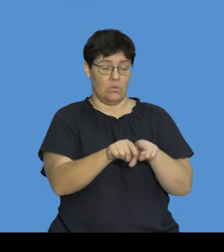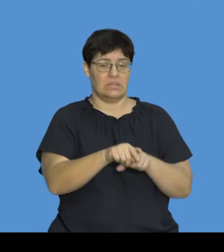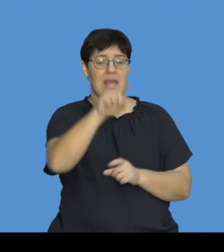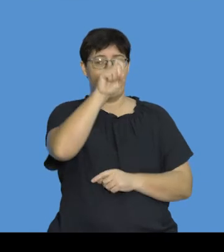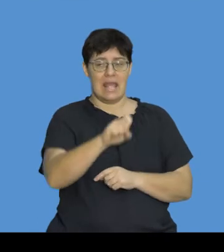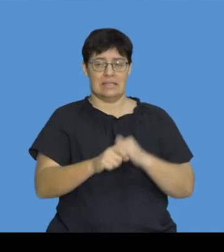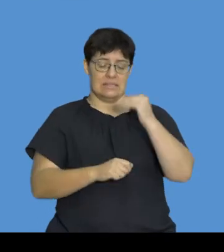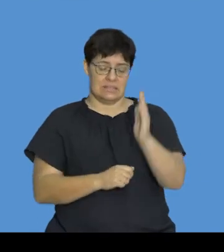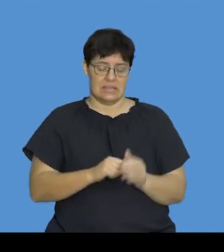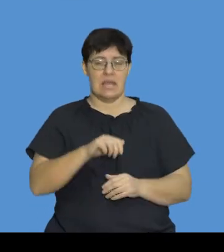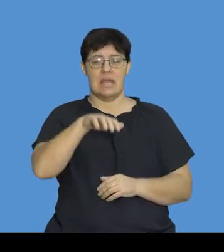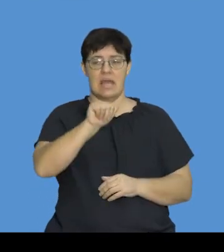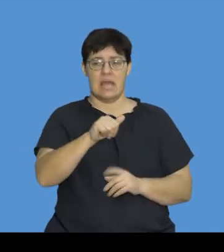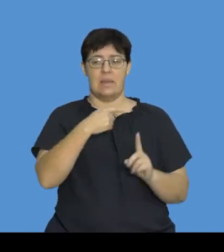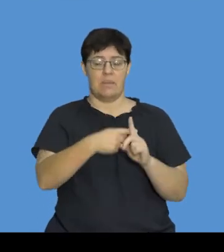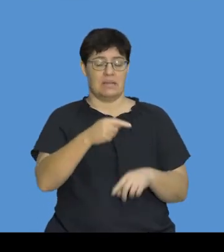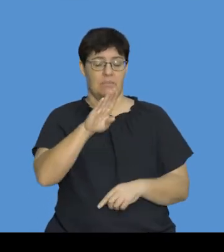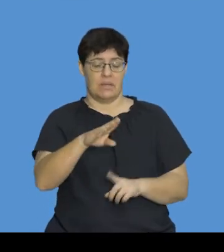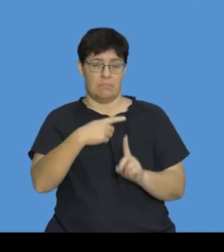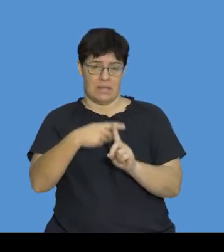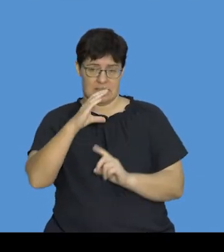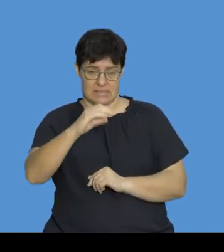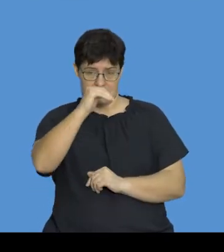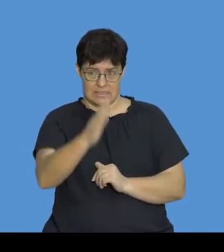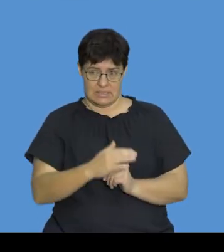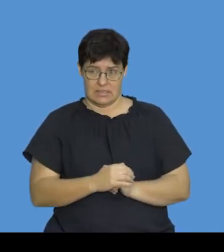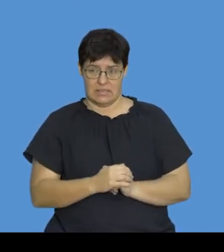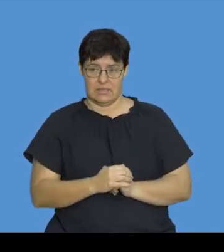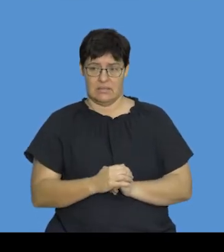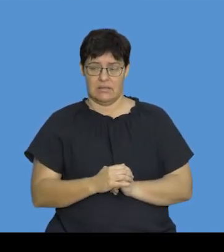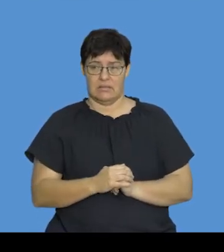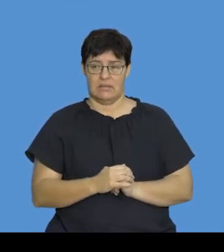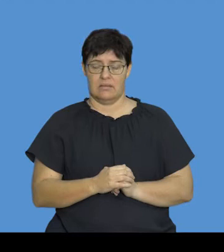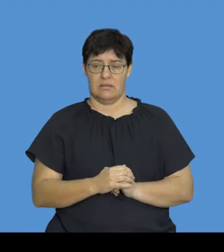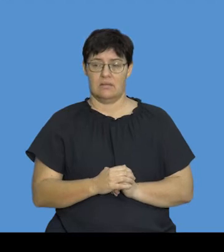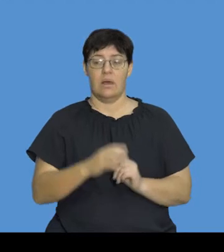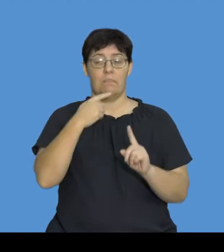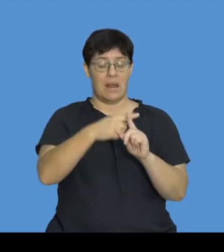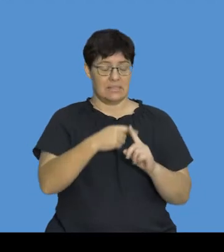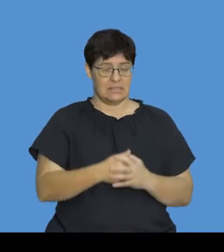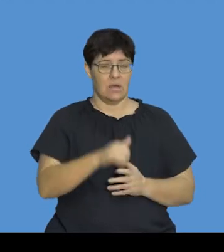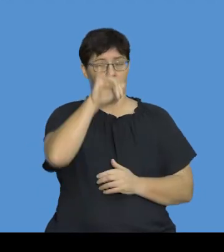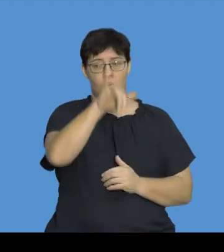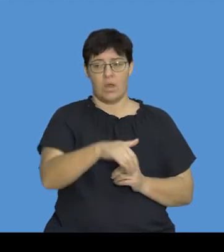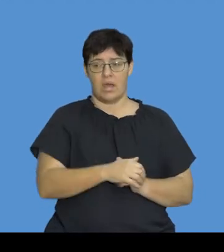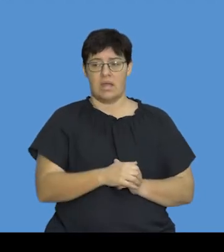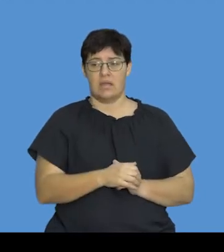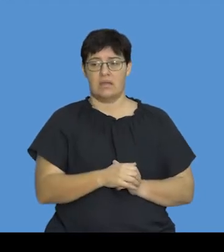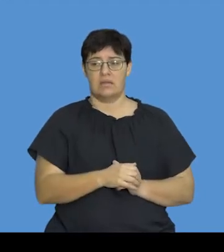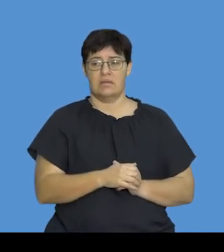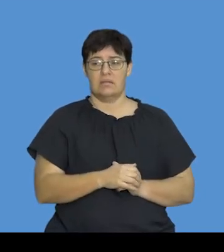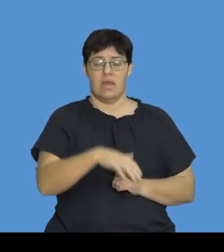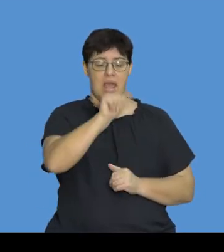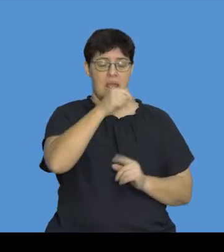into the a plus b plus c, right? Then plus the y